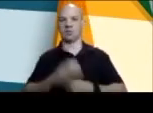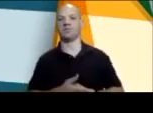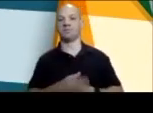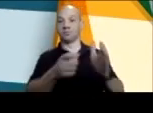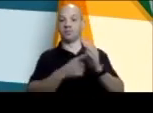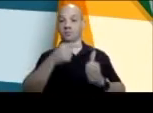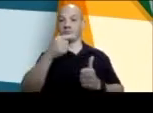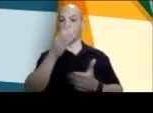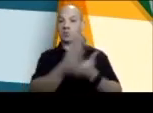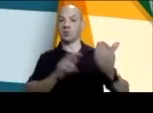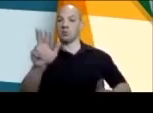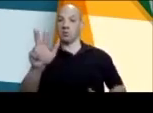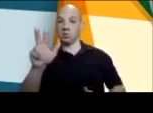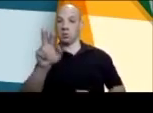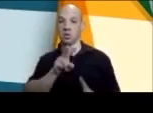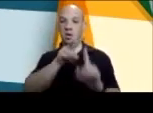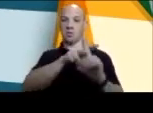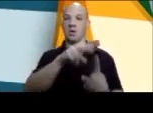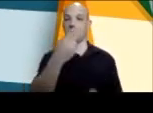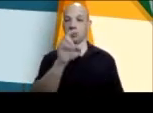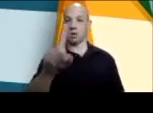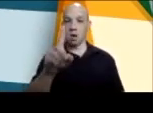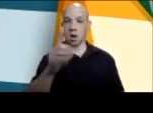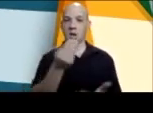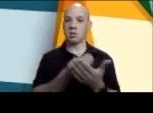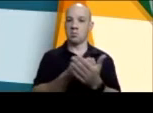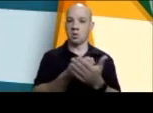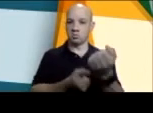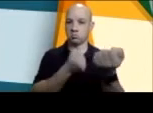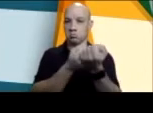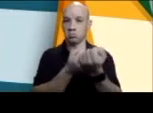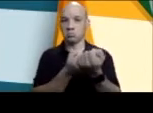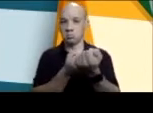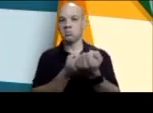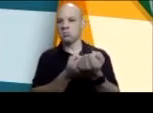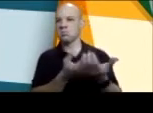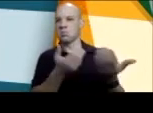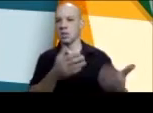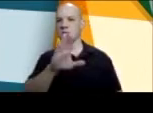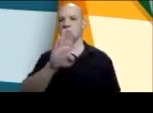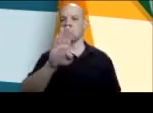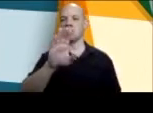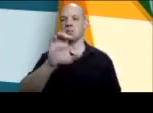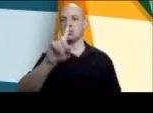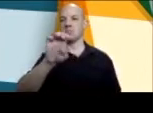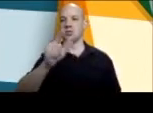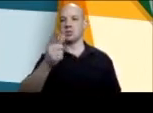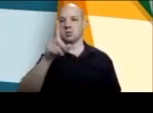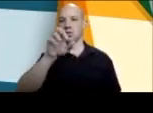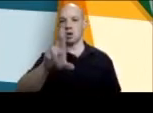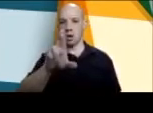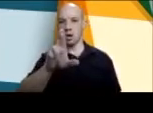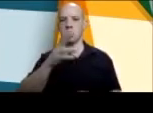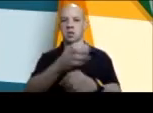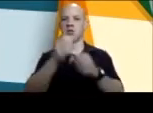of Section 3 apply to HUD-funded programs such as CDBG-DR recipients, grantees that